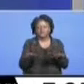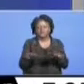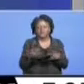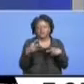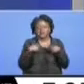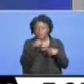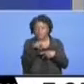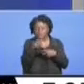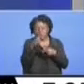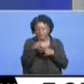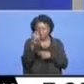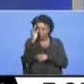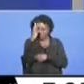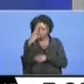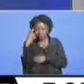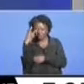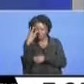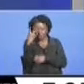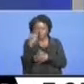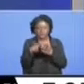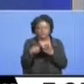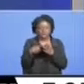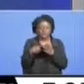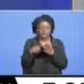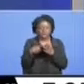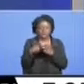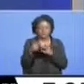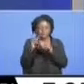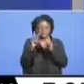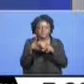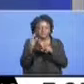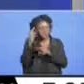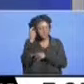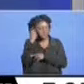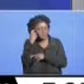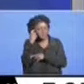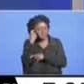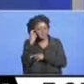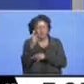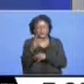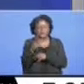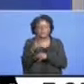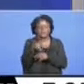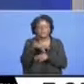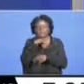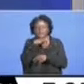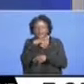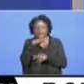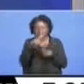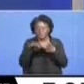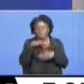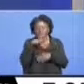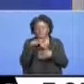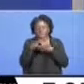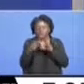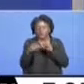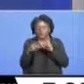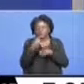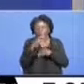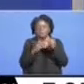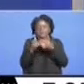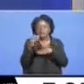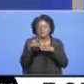Well, have you ever wondered what was going through the mind of the pig who built his house off the straw? Well, Antoinette Smith tells us about a